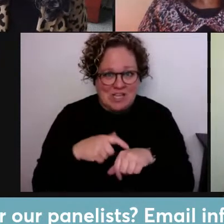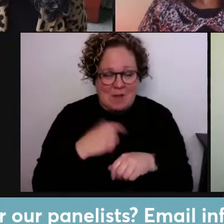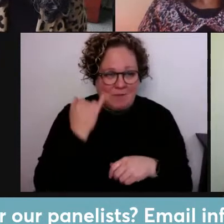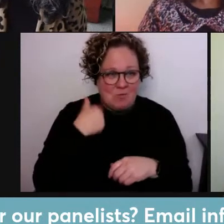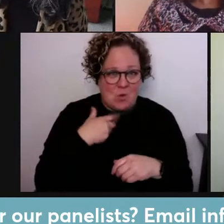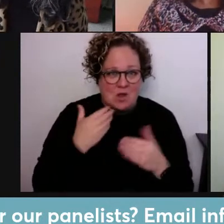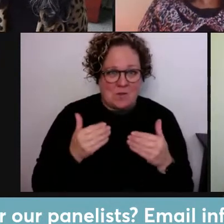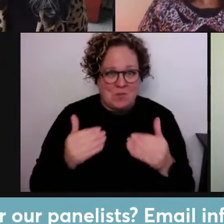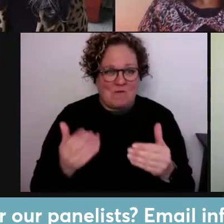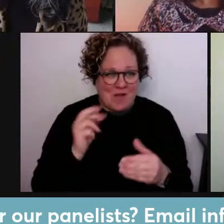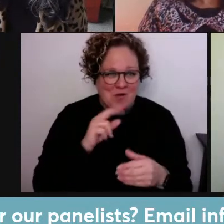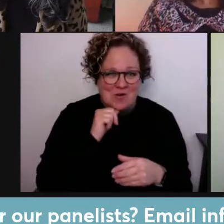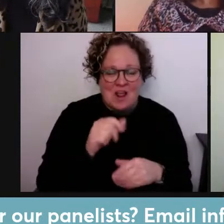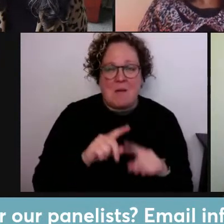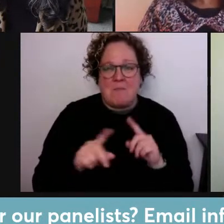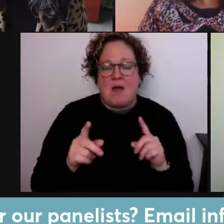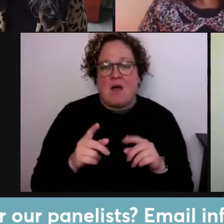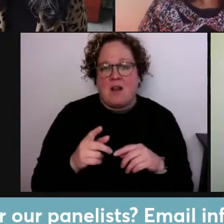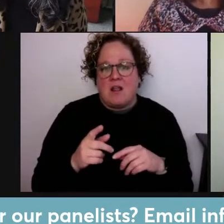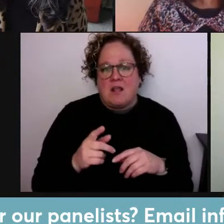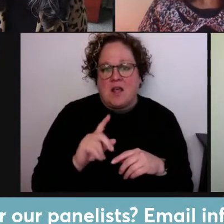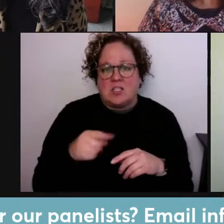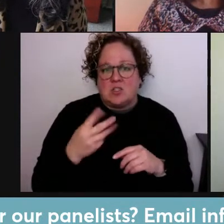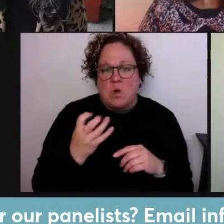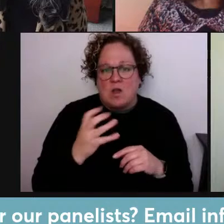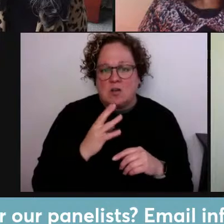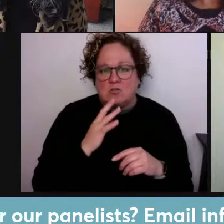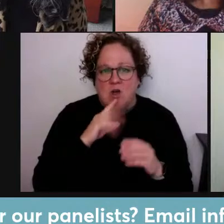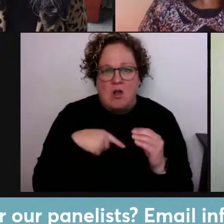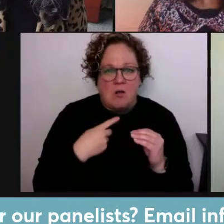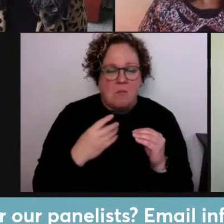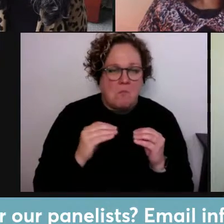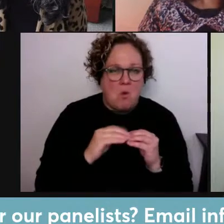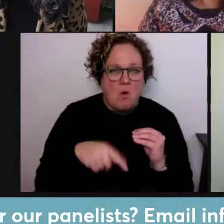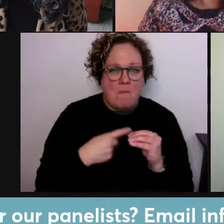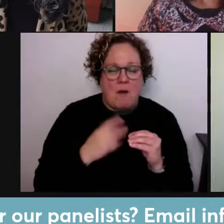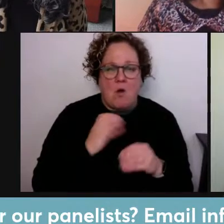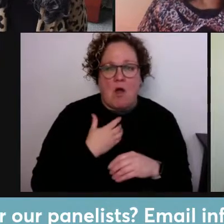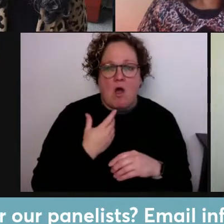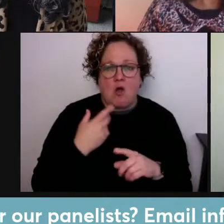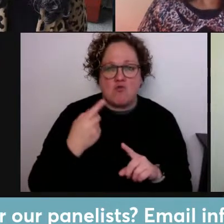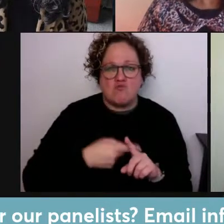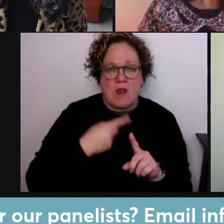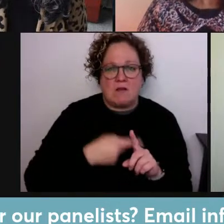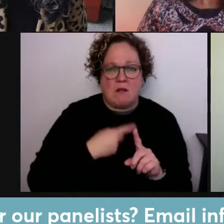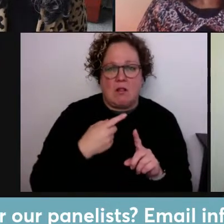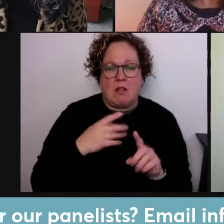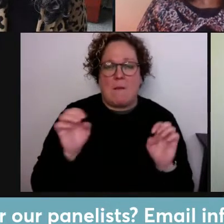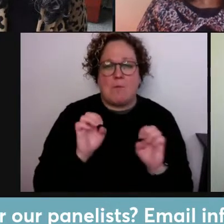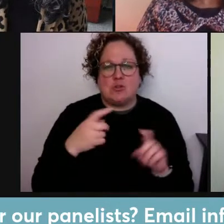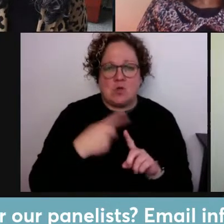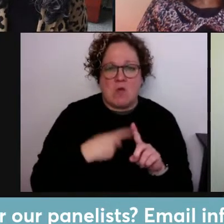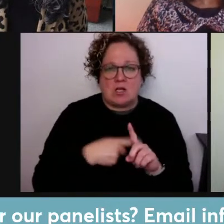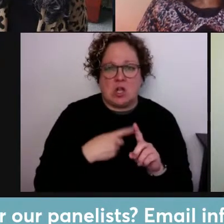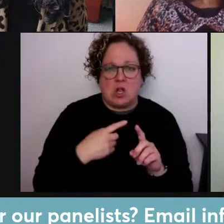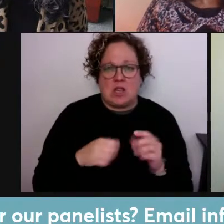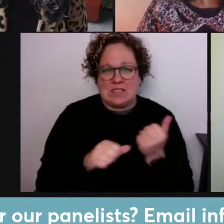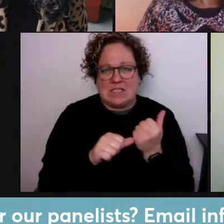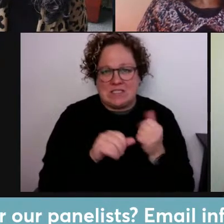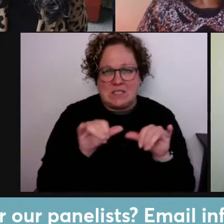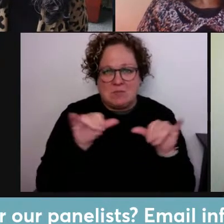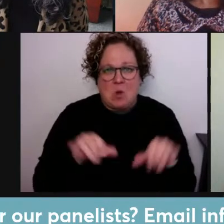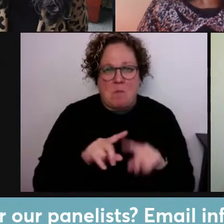on or not. Was maybe just going to talk for a minute or two about our rental emergency rental assistance program. But if we need to move